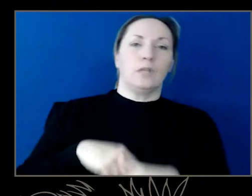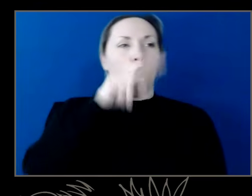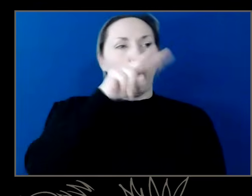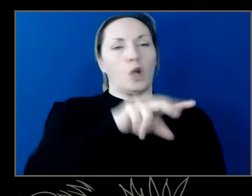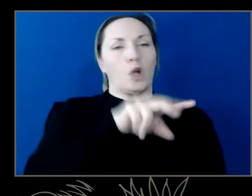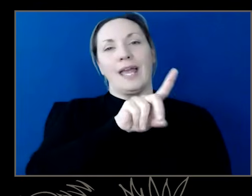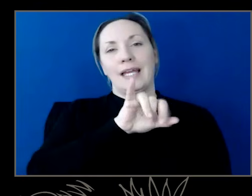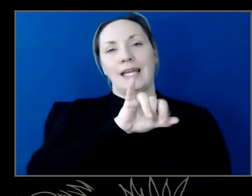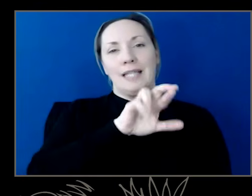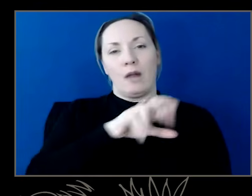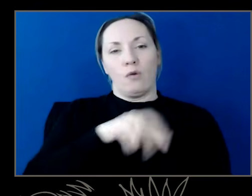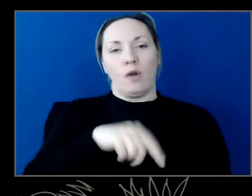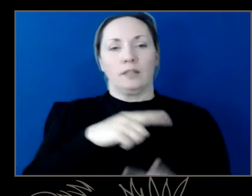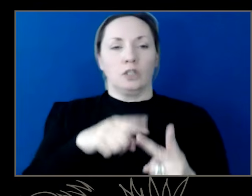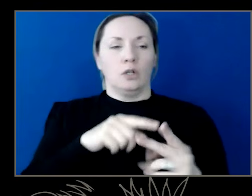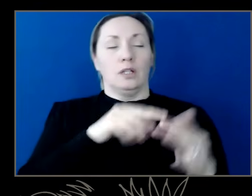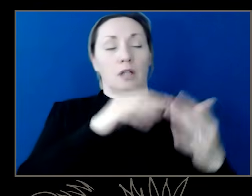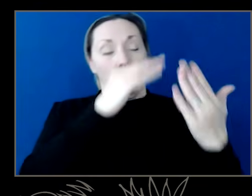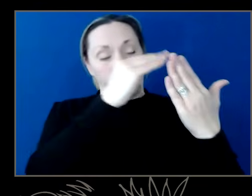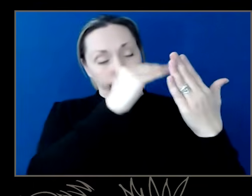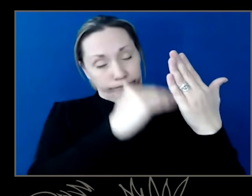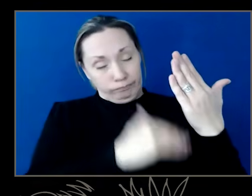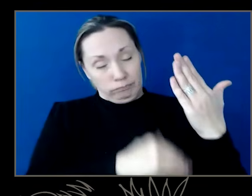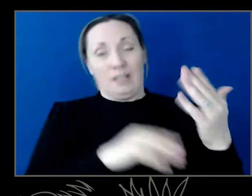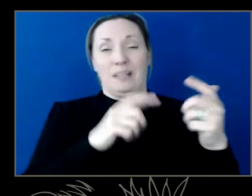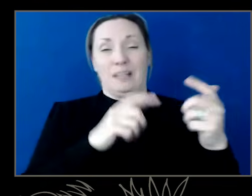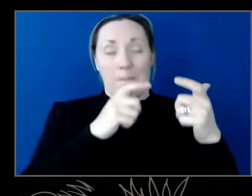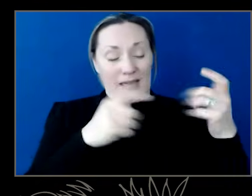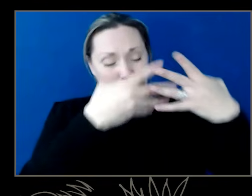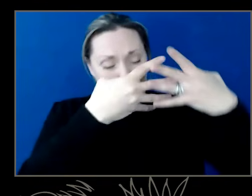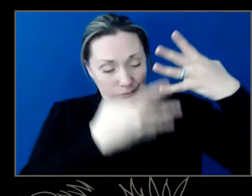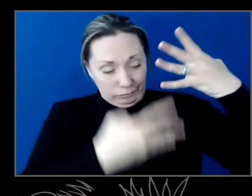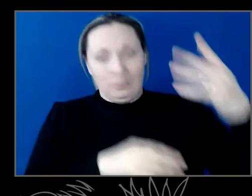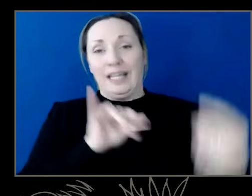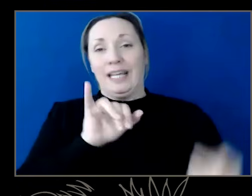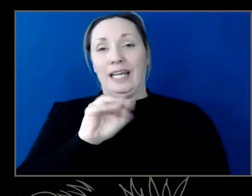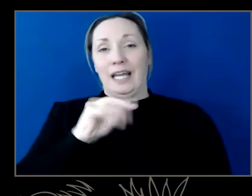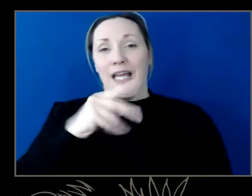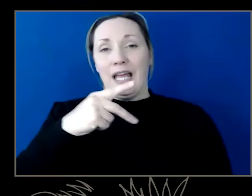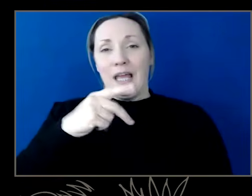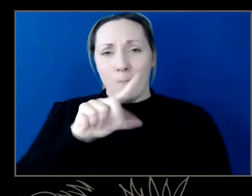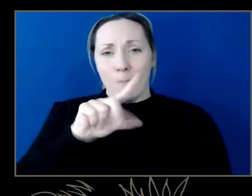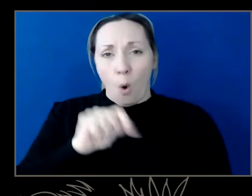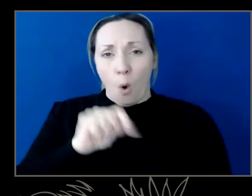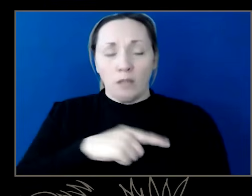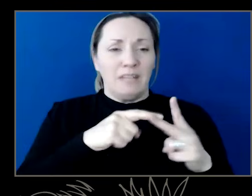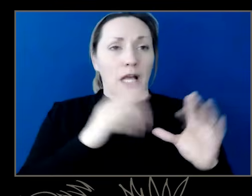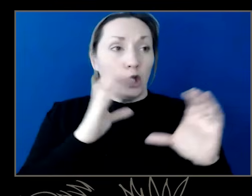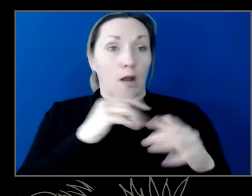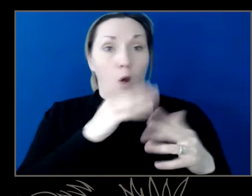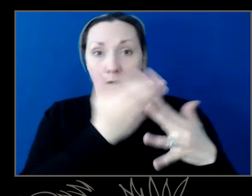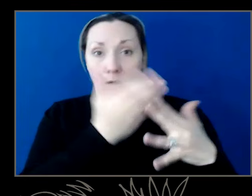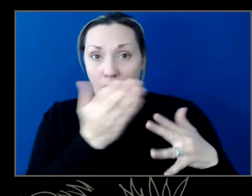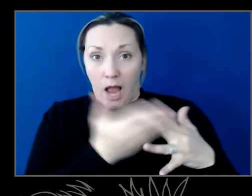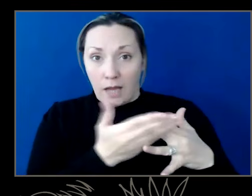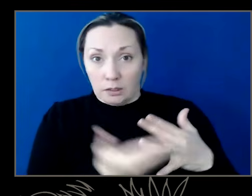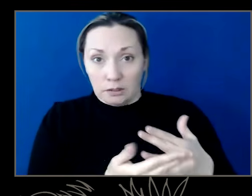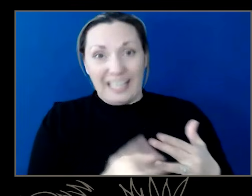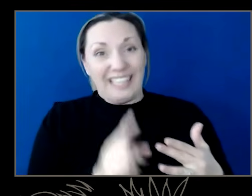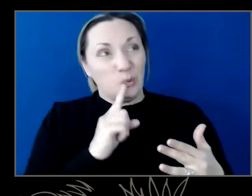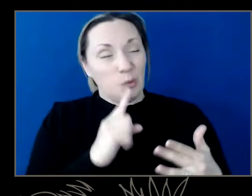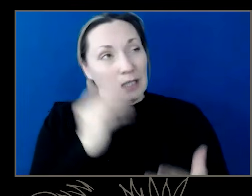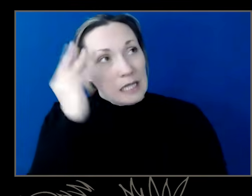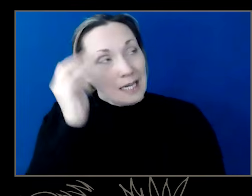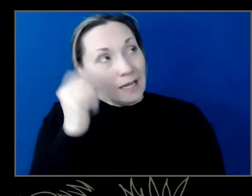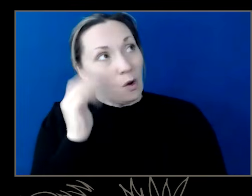at my app TSX. It's looking at the massive amount of imports in there. It's looking at all those files. It's really thinking, am I